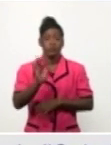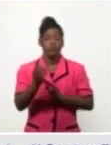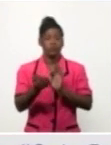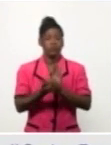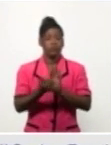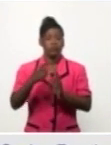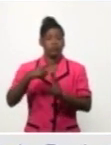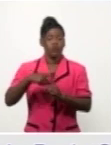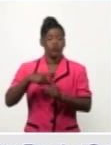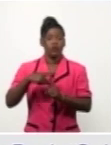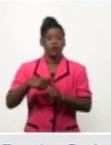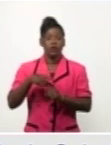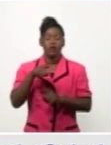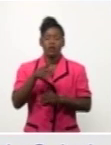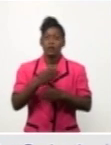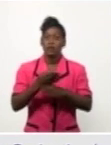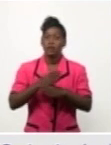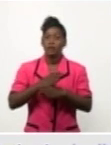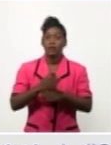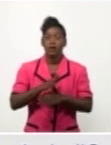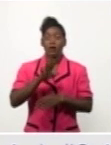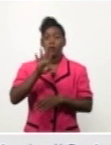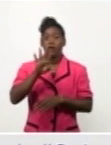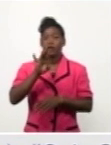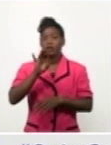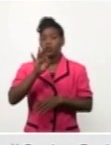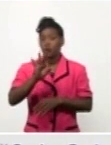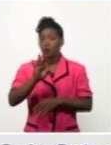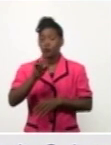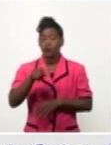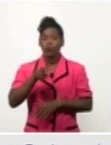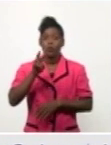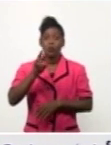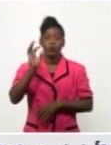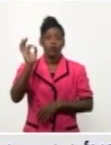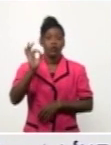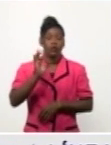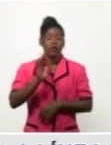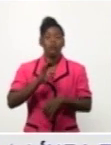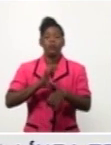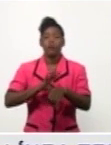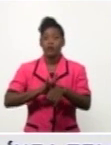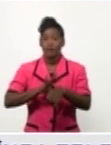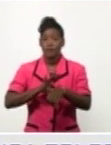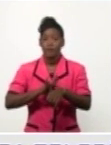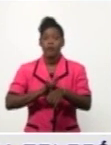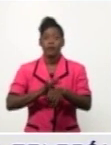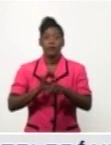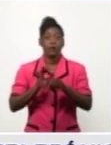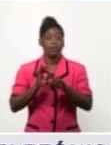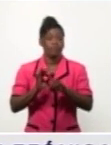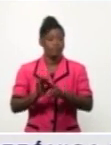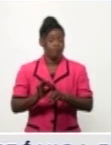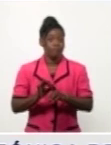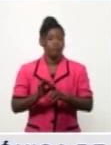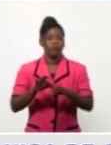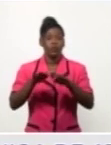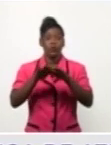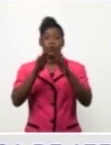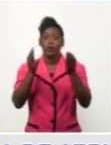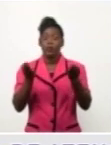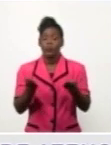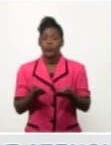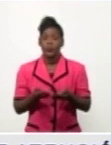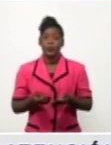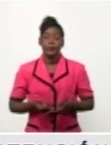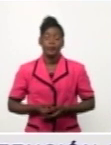3,848,098 confirmed cases. And this accounts for 48.82% of the total of cases in the